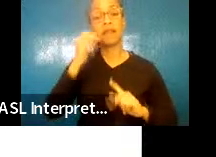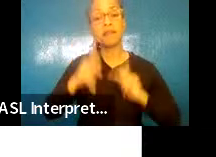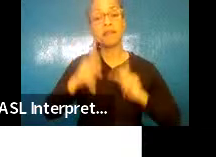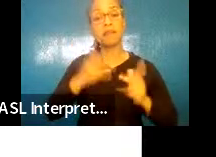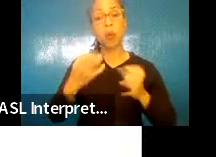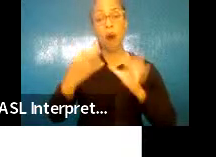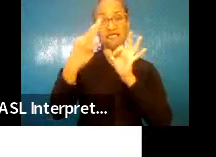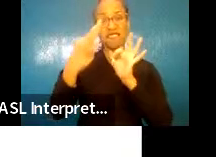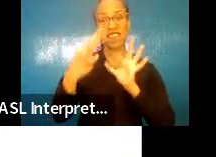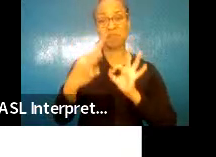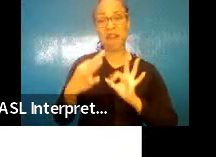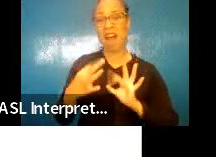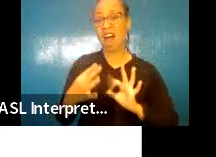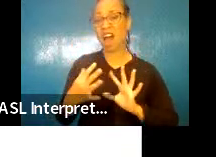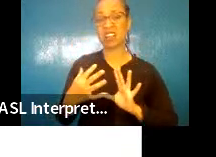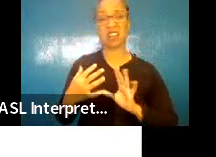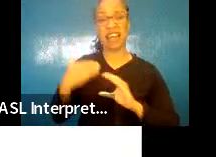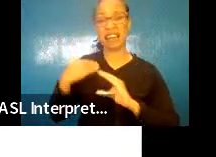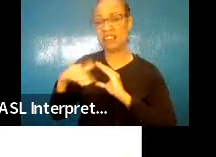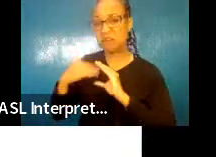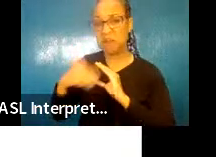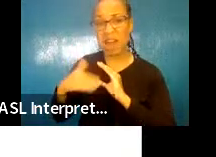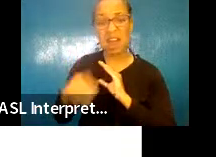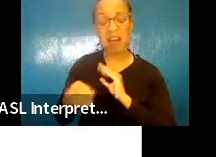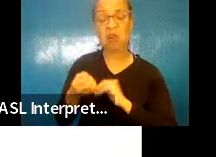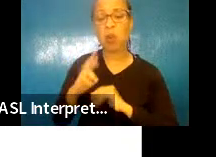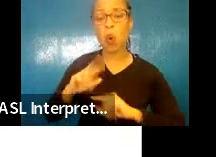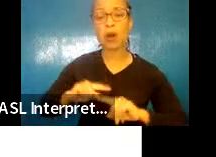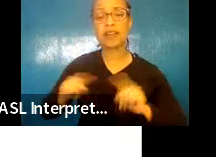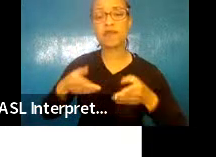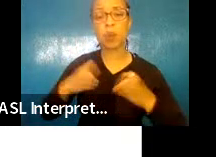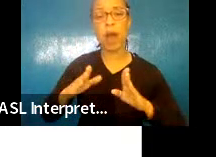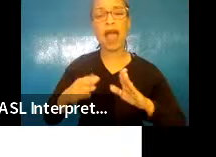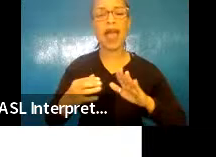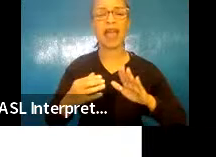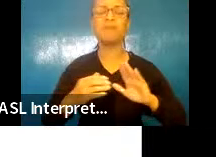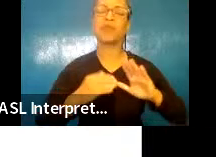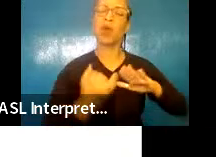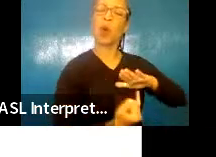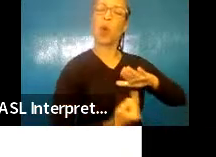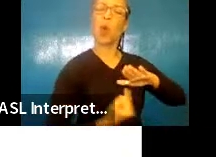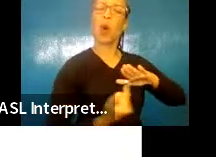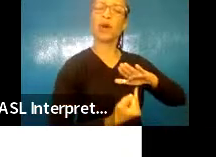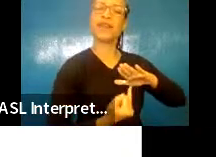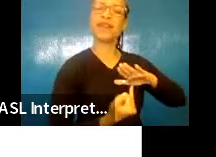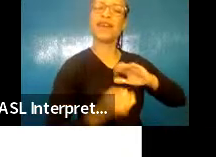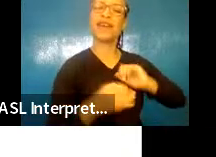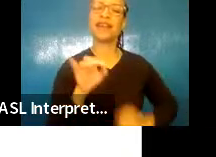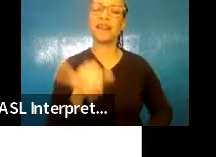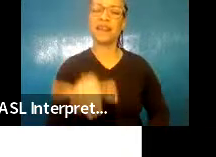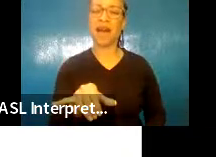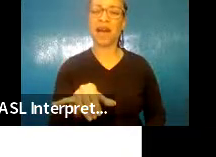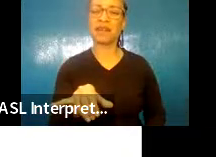feedback offline to me about any of these issues, and the quarantine issue is really something that we're hoping to,